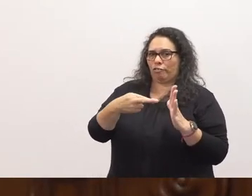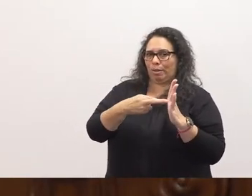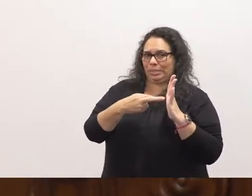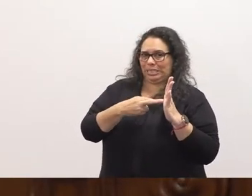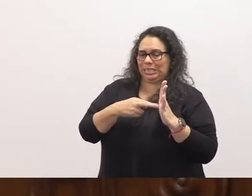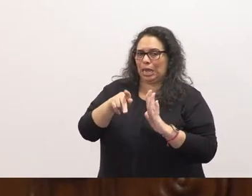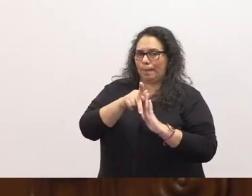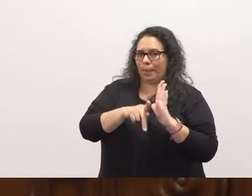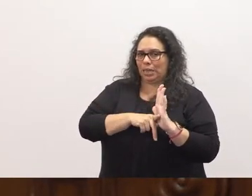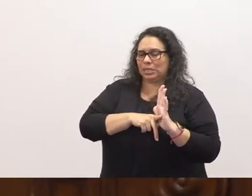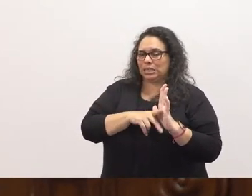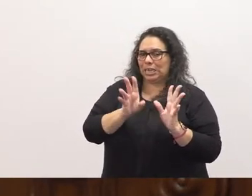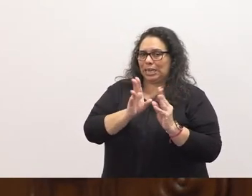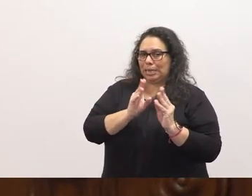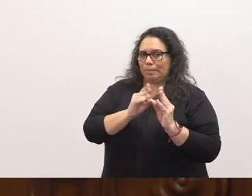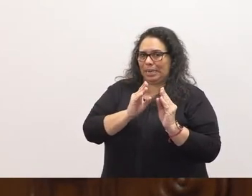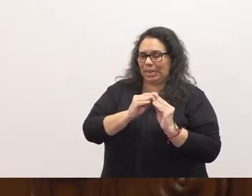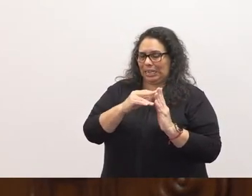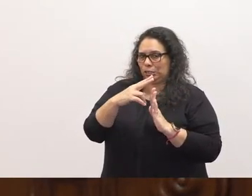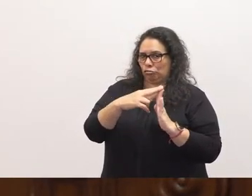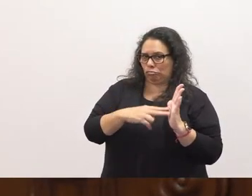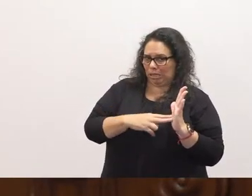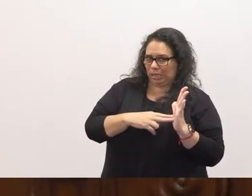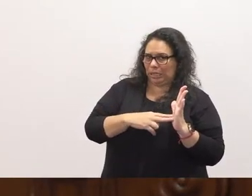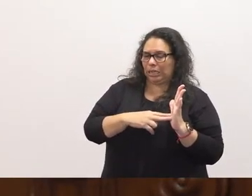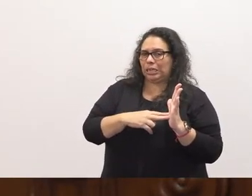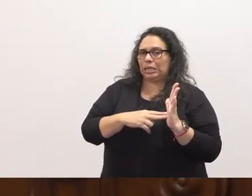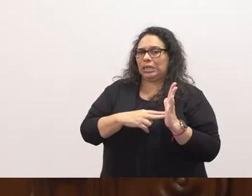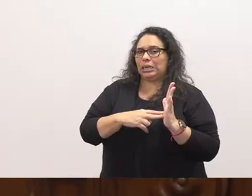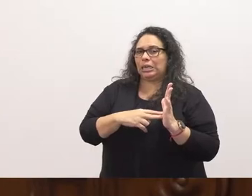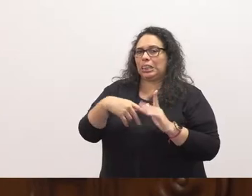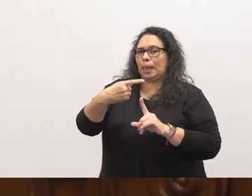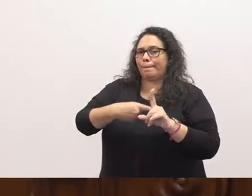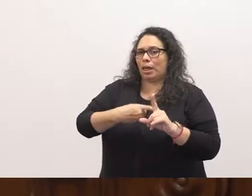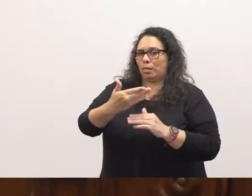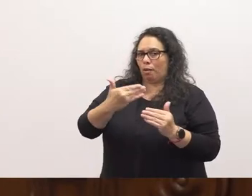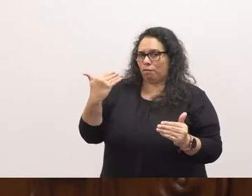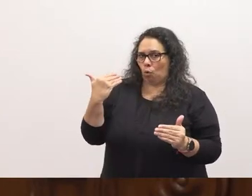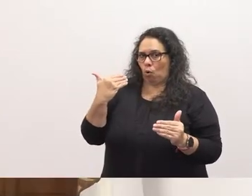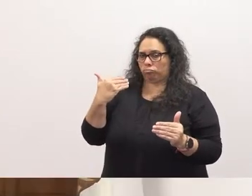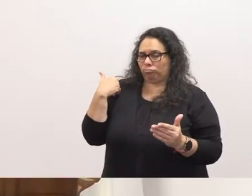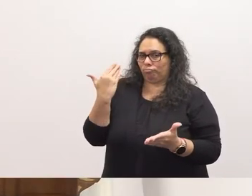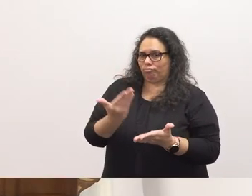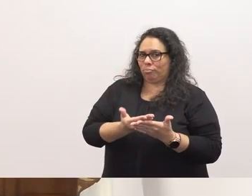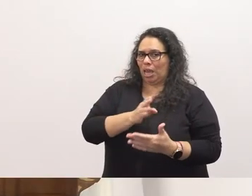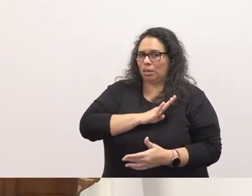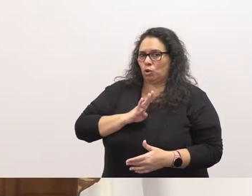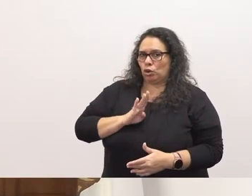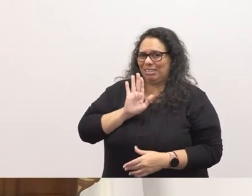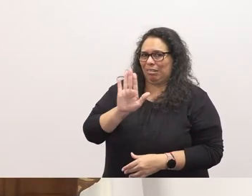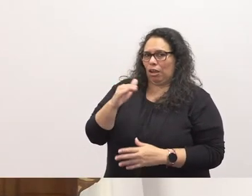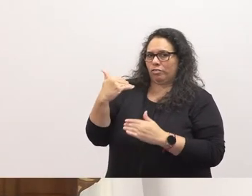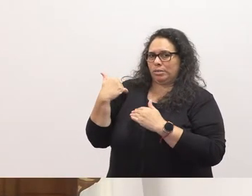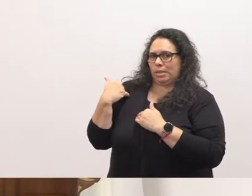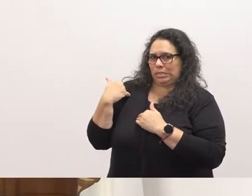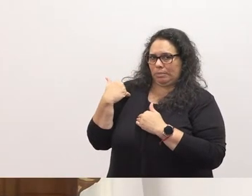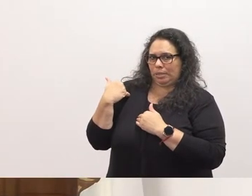policy committee that's doing a read and a the month before they're coming to the board as part of their